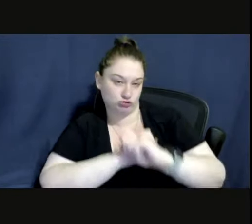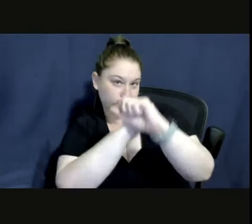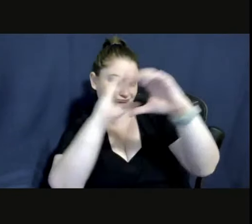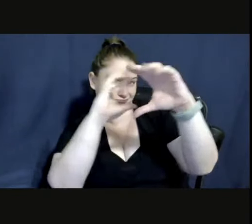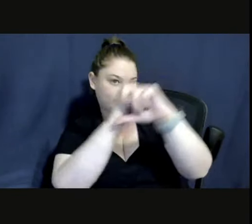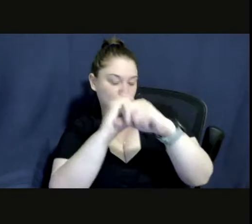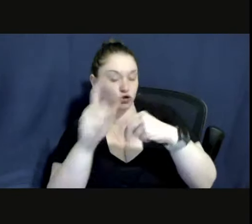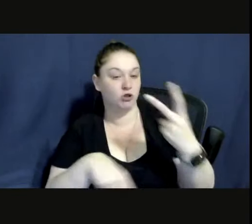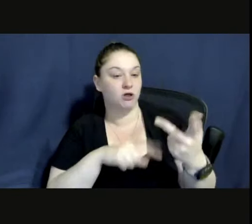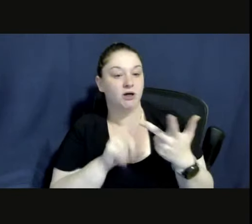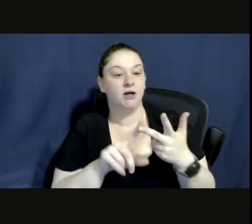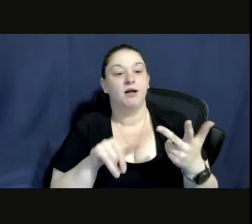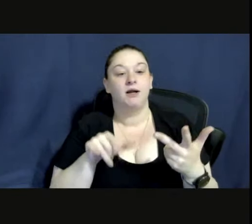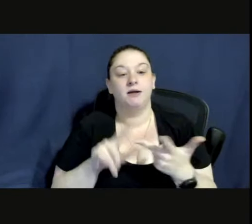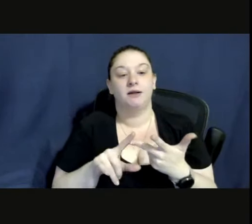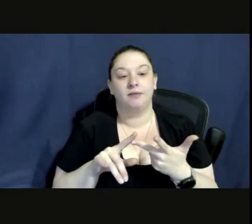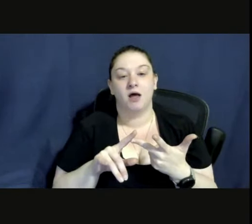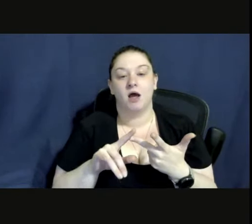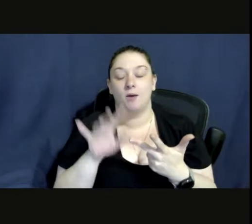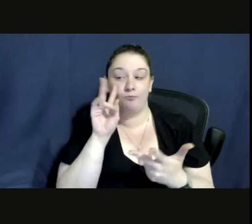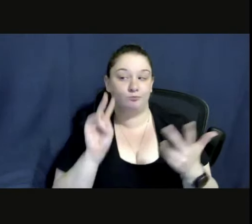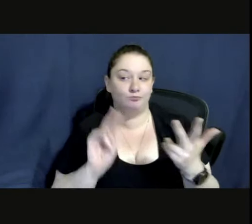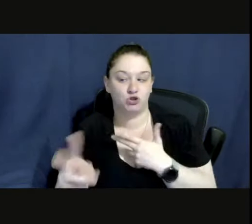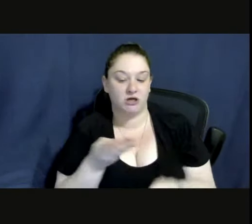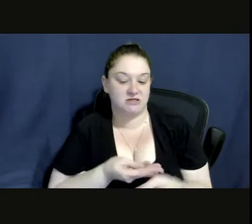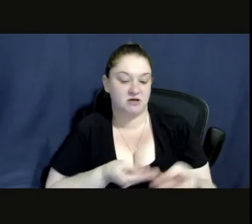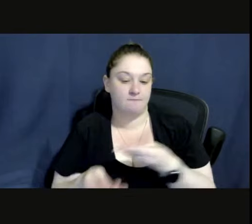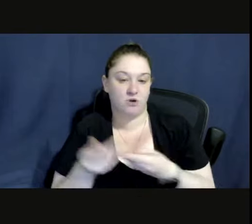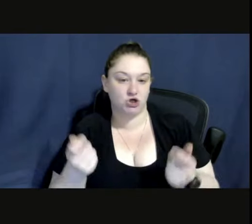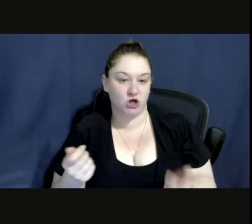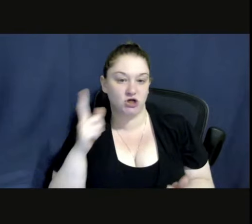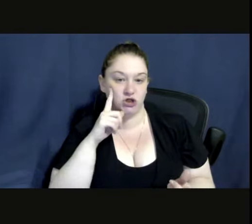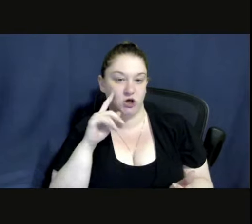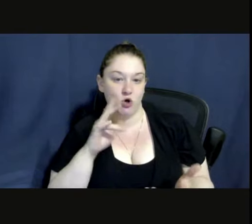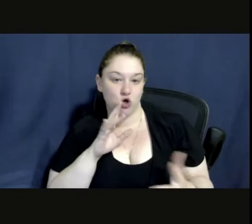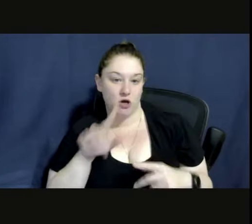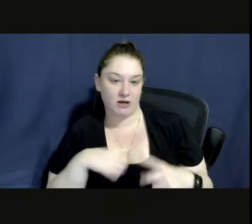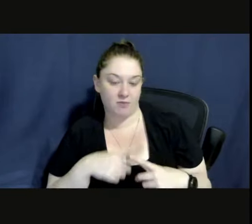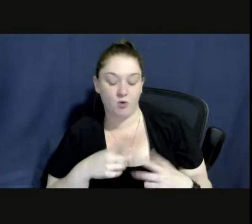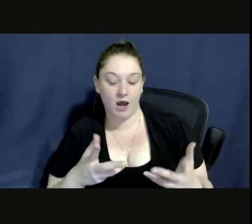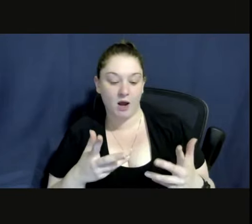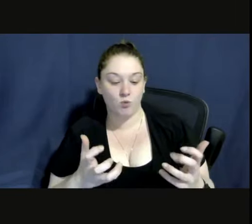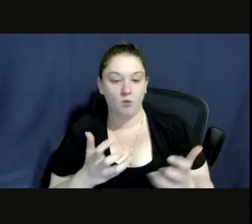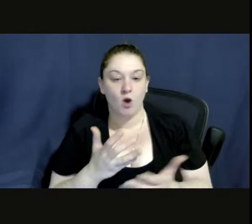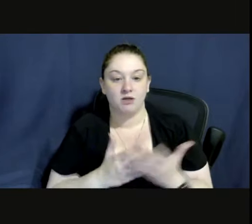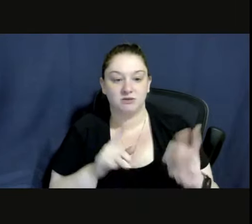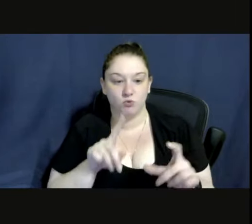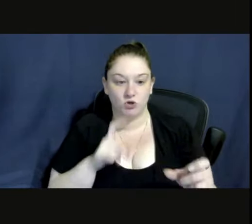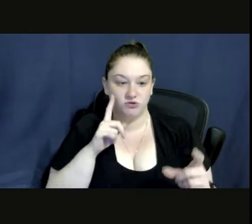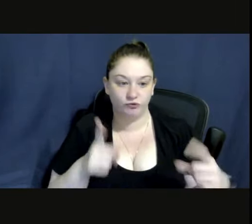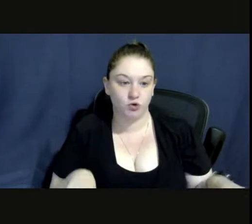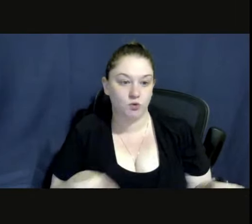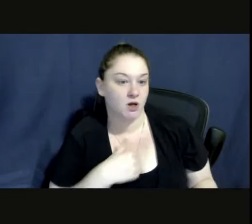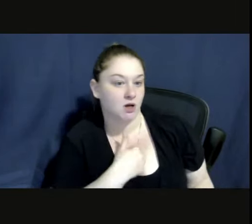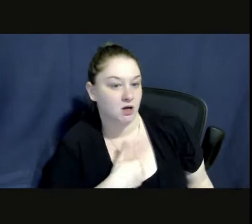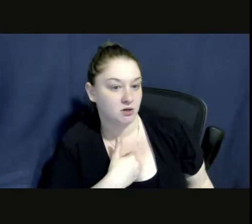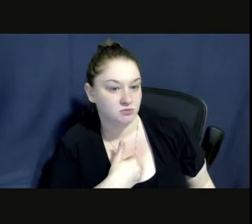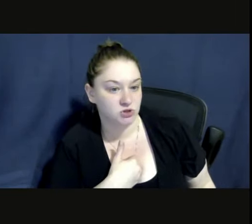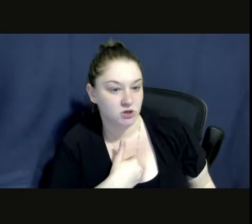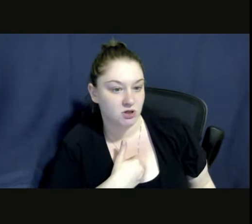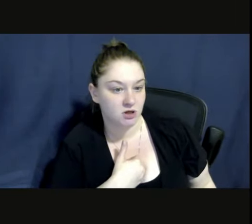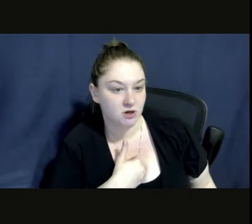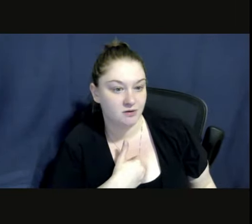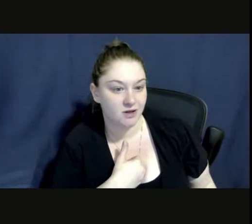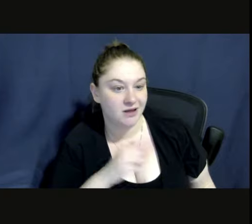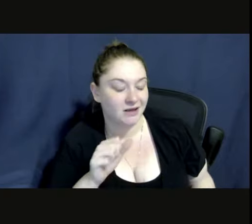reductions that Keith alluded to, and then some key questions we're hoping to get your feedback on. Josh, I apologize, but I'm going to have to ask you to try to speak